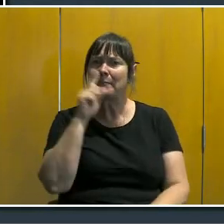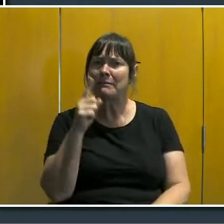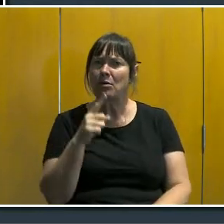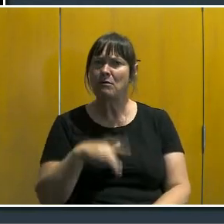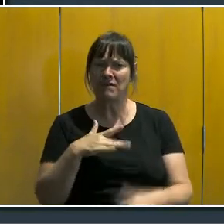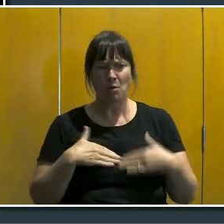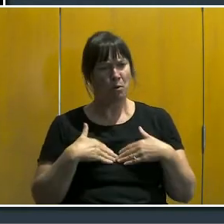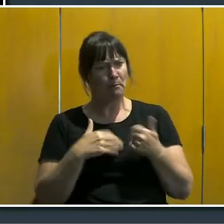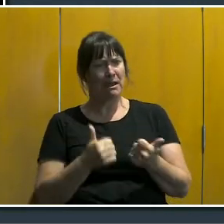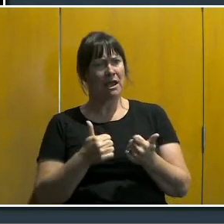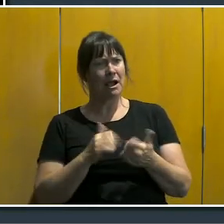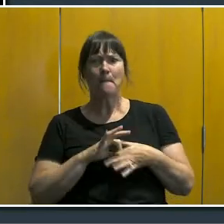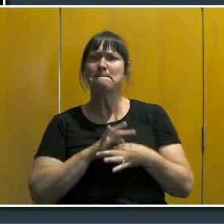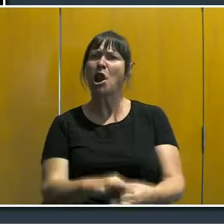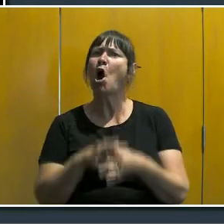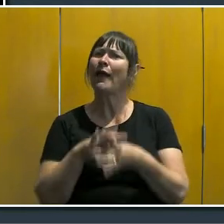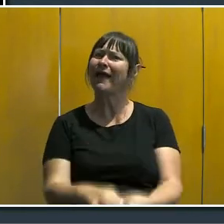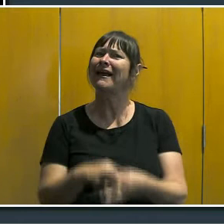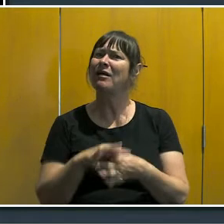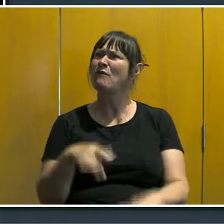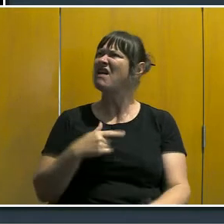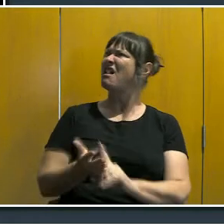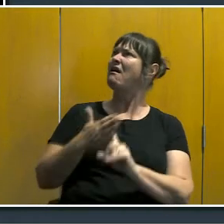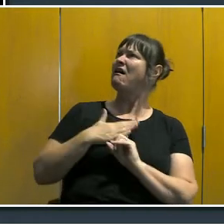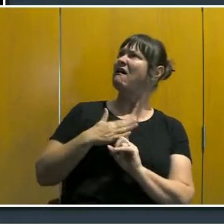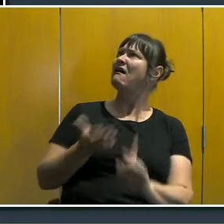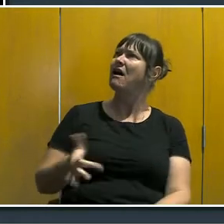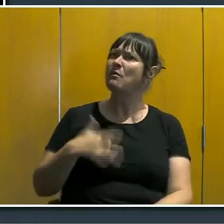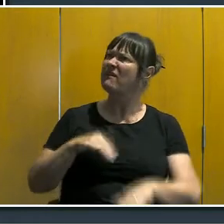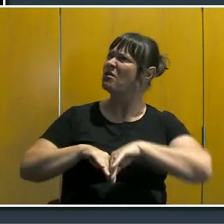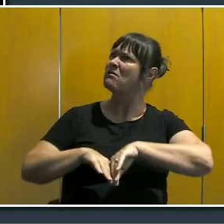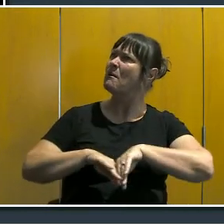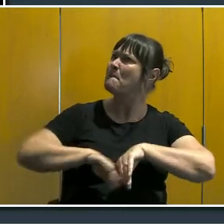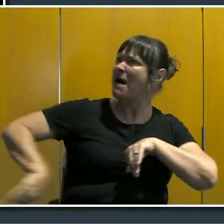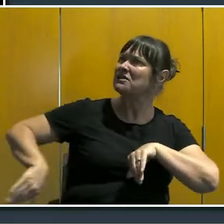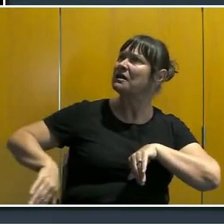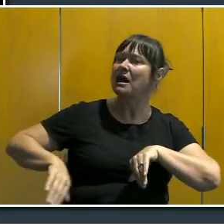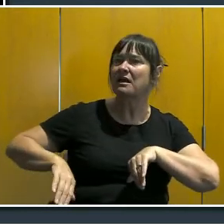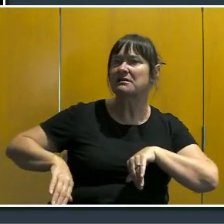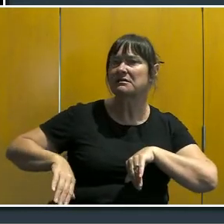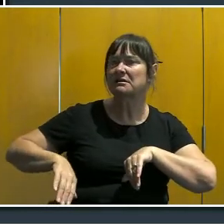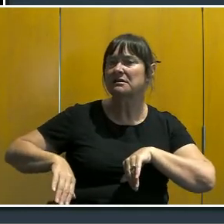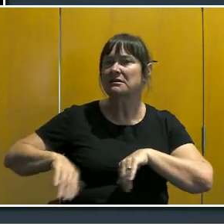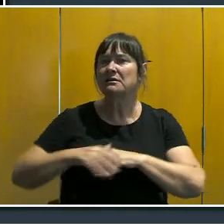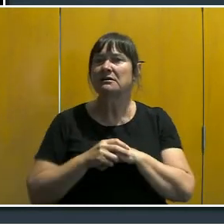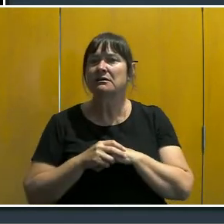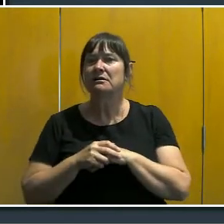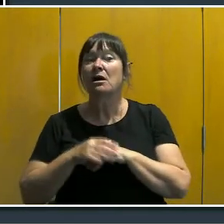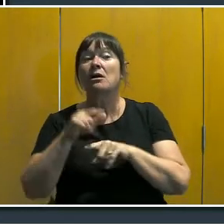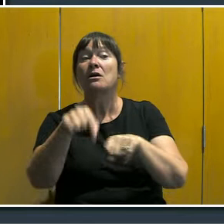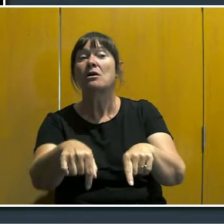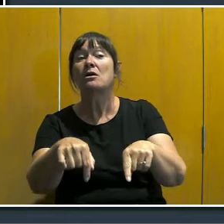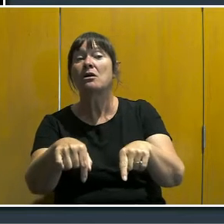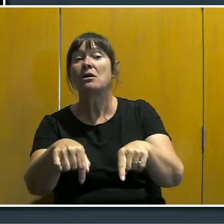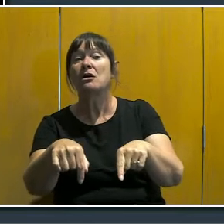sense of well-being and belonging of residents. Many of us already feel marginalised after the council's Parkland subdivision, Orutu,